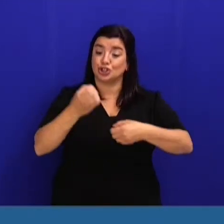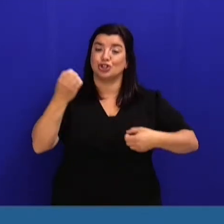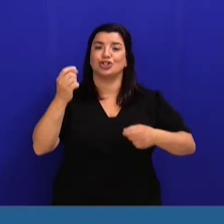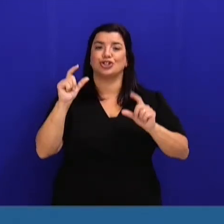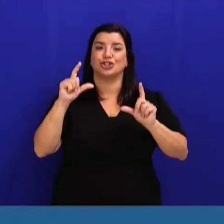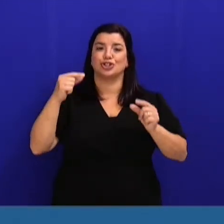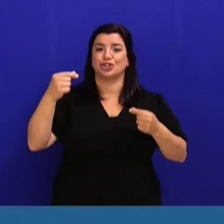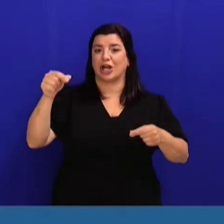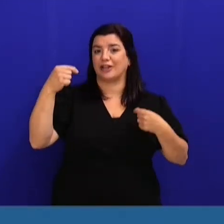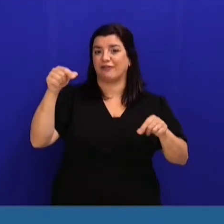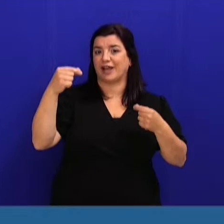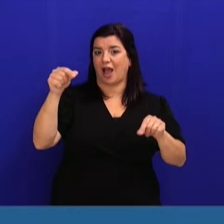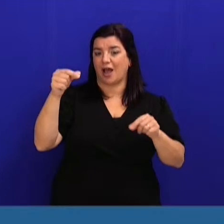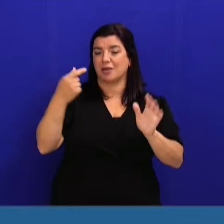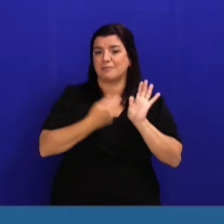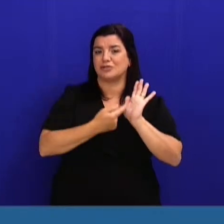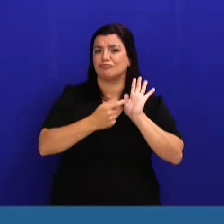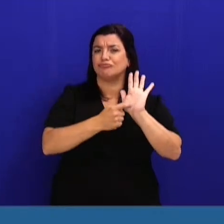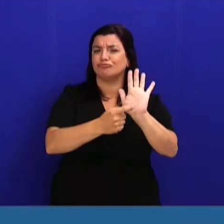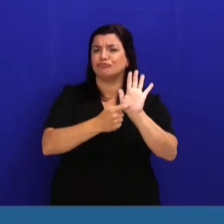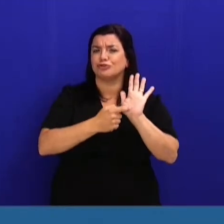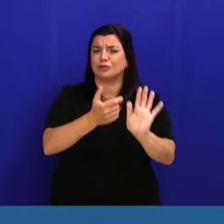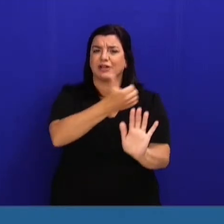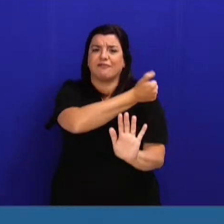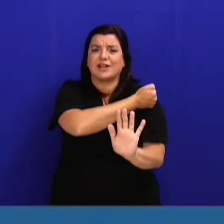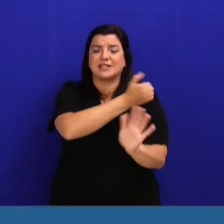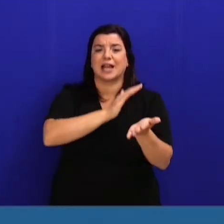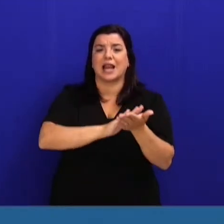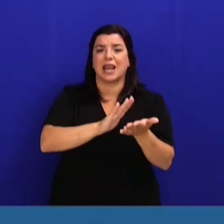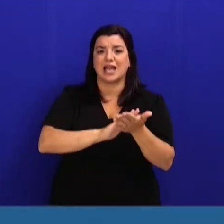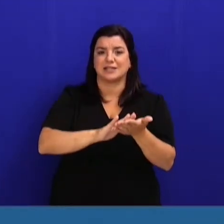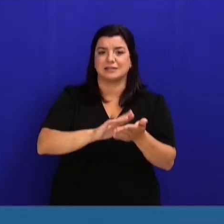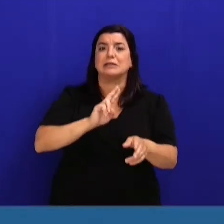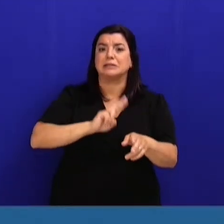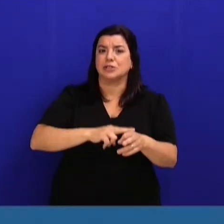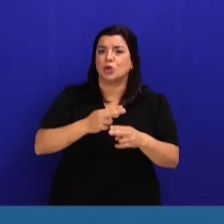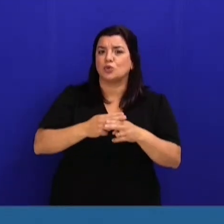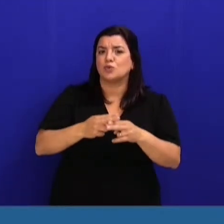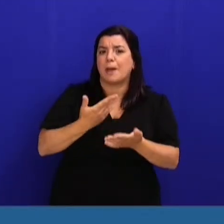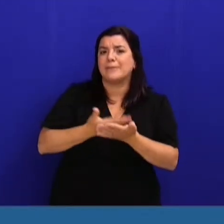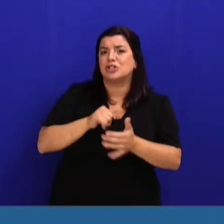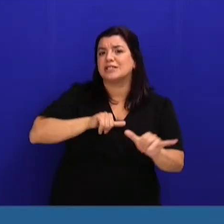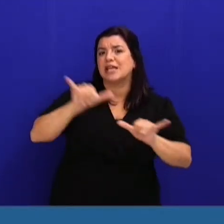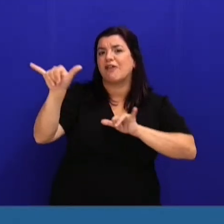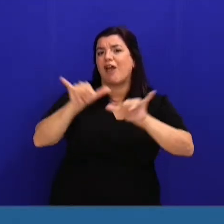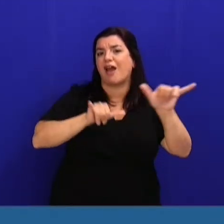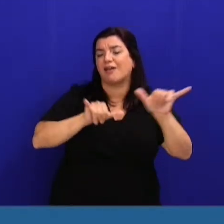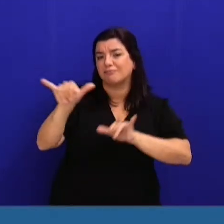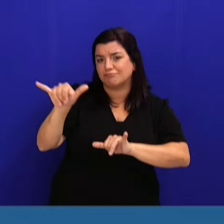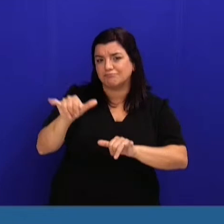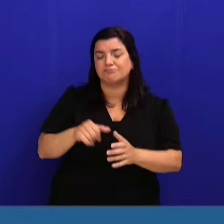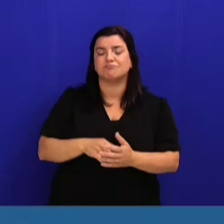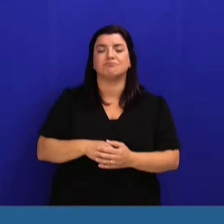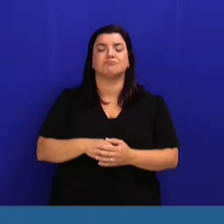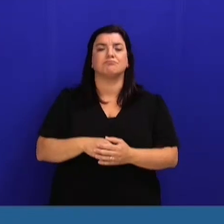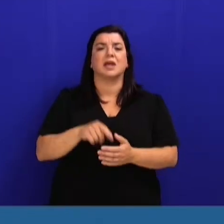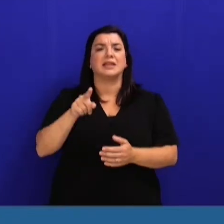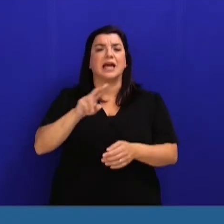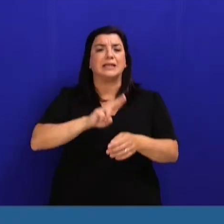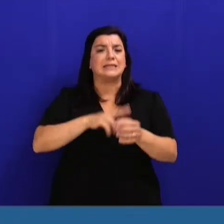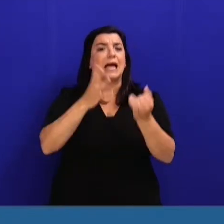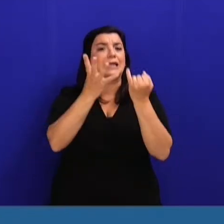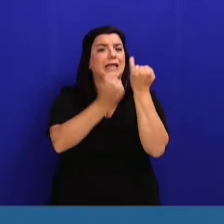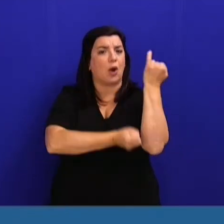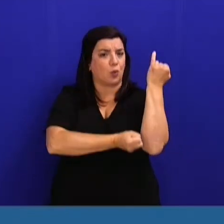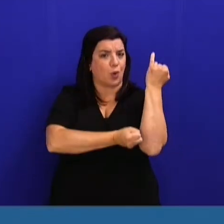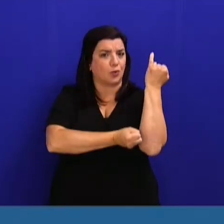jkunu qegħdin jistgħu jużaw ħanka biex isifru u importanti li intom biex tkunu tistgħu tniżlu dan iċ-ċertifikat tistgħu